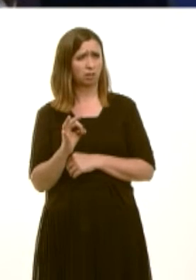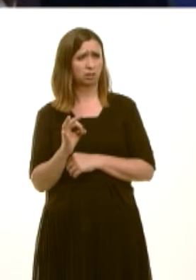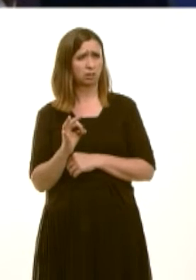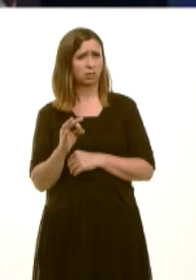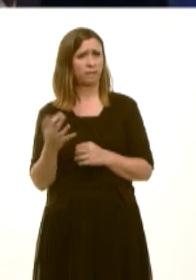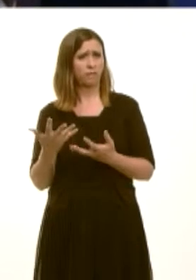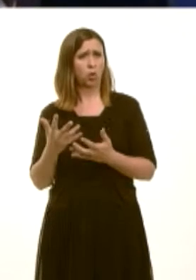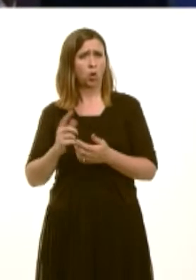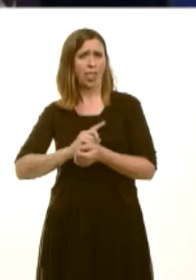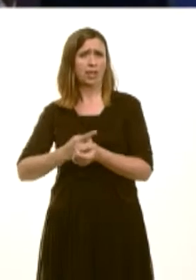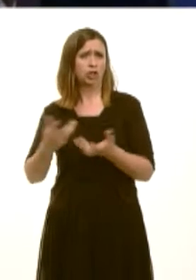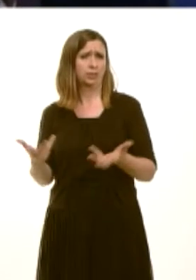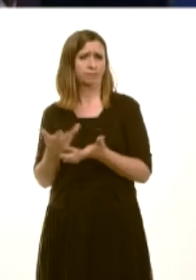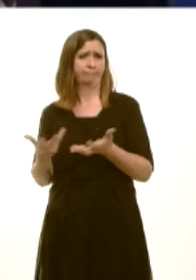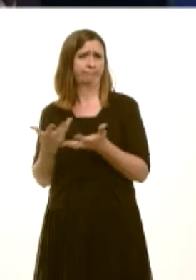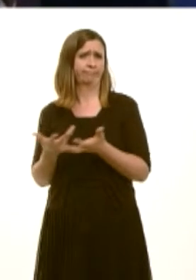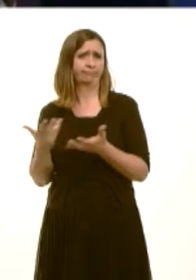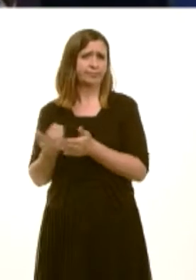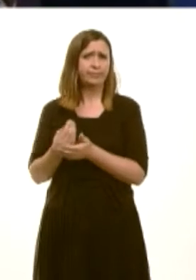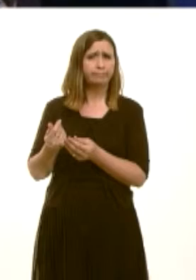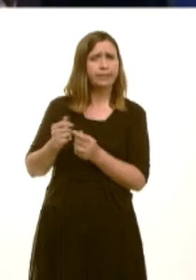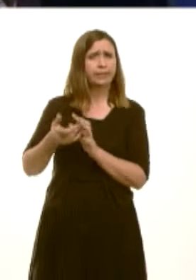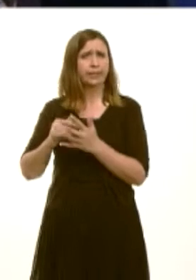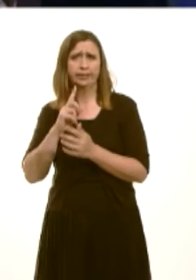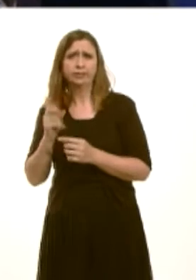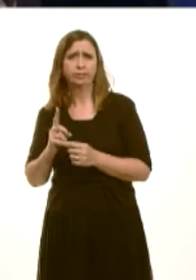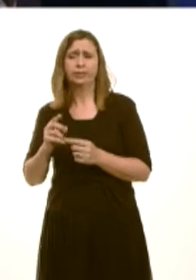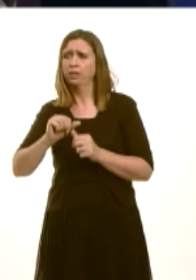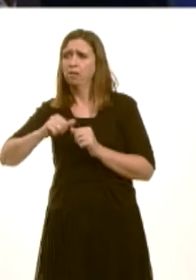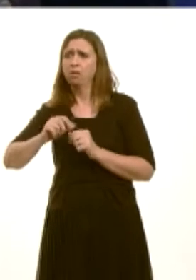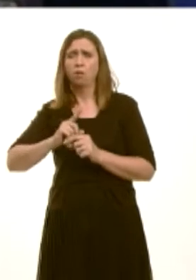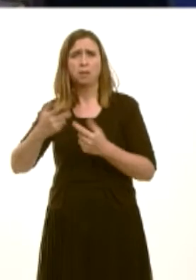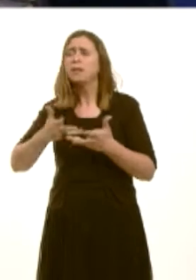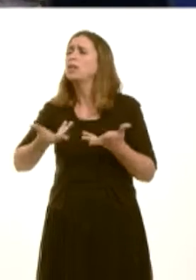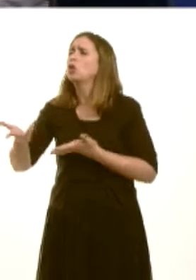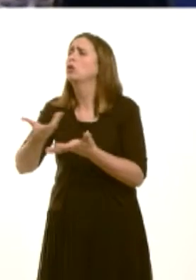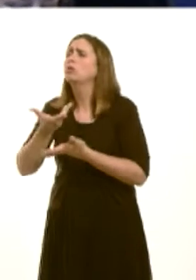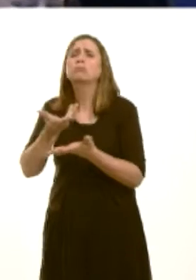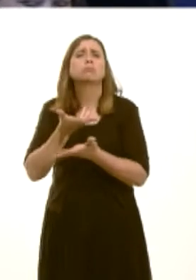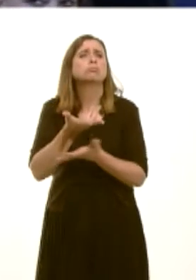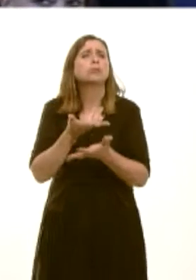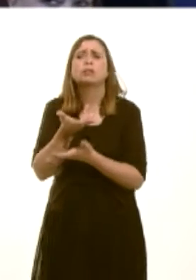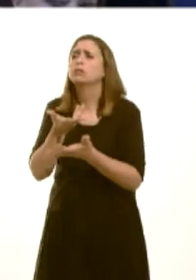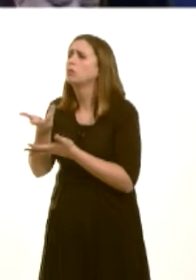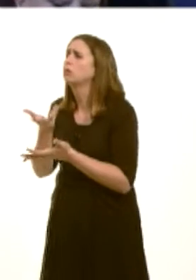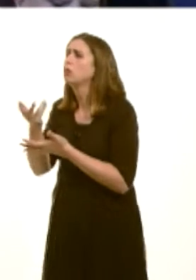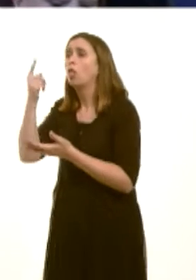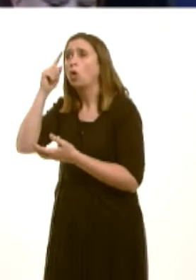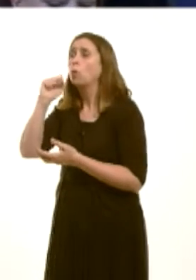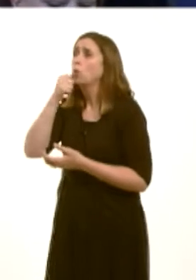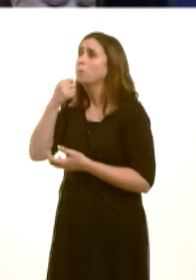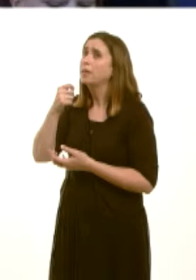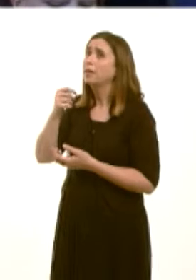efficiency in new homes recently, following a consultation, of course, which consulted on improvements of 40